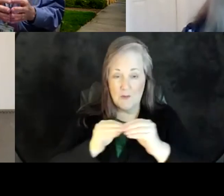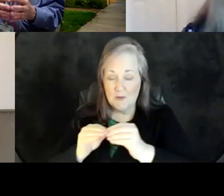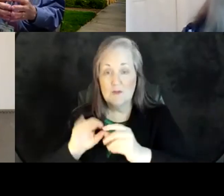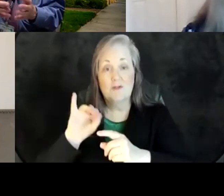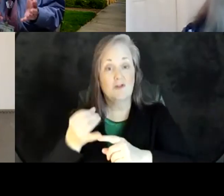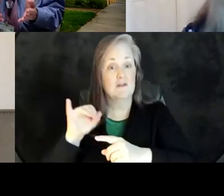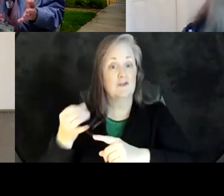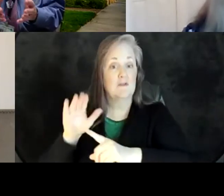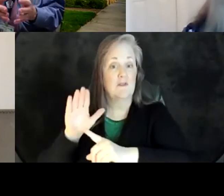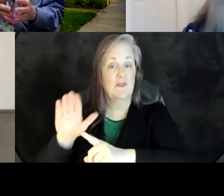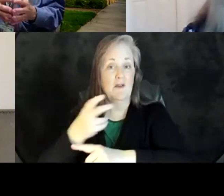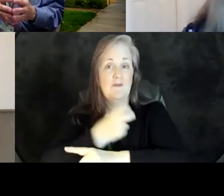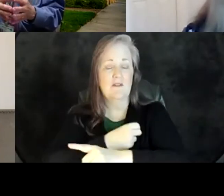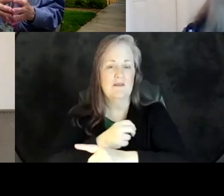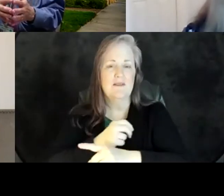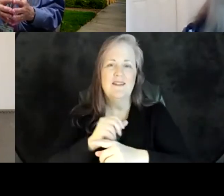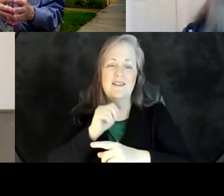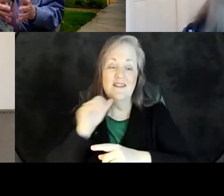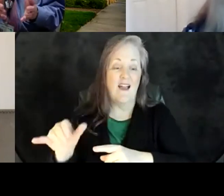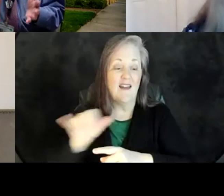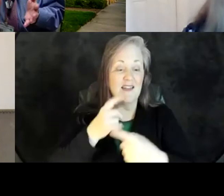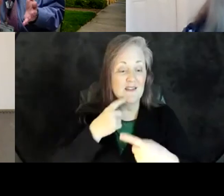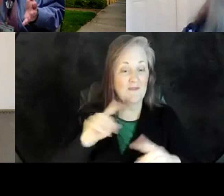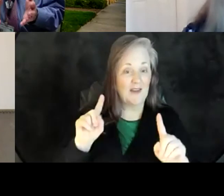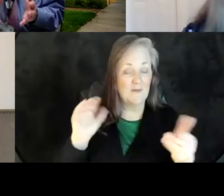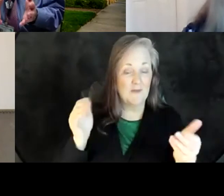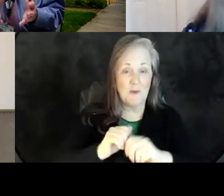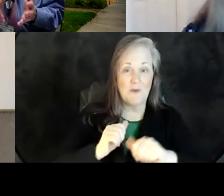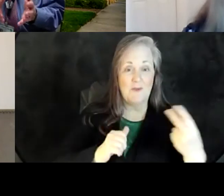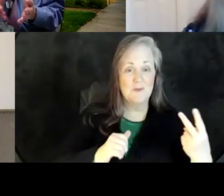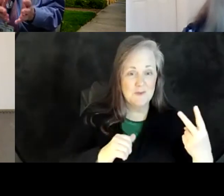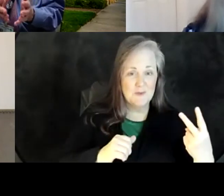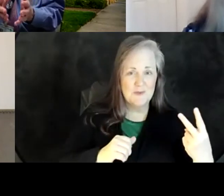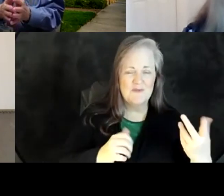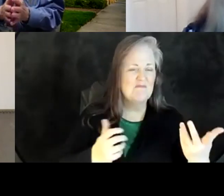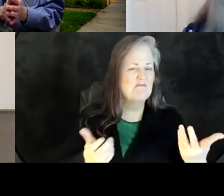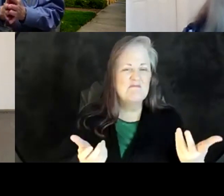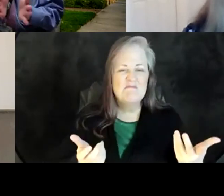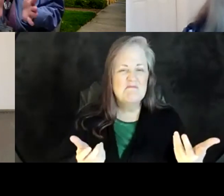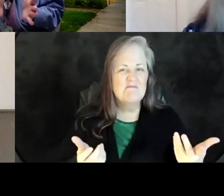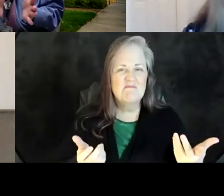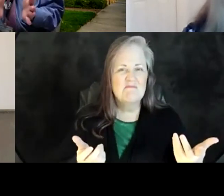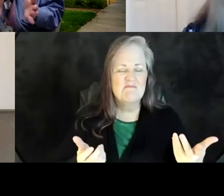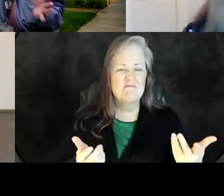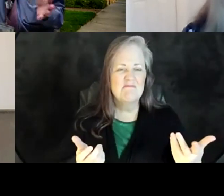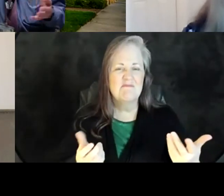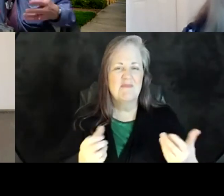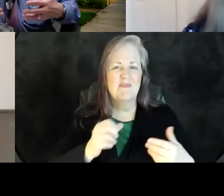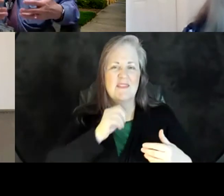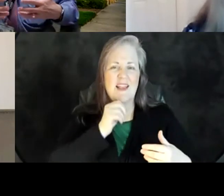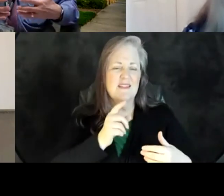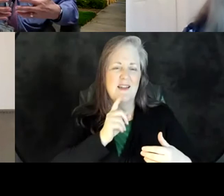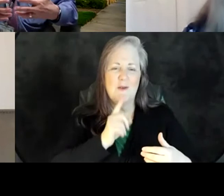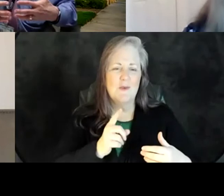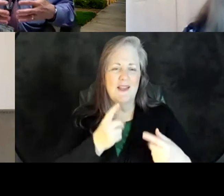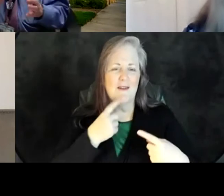Johnson vaccine isn't as effective as the other two. But I think that's not effectively reading, because